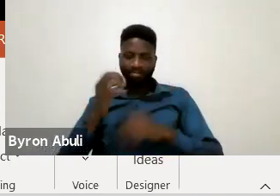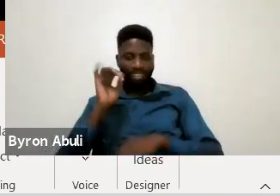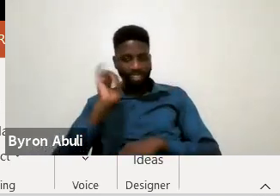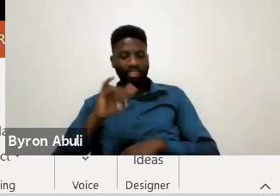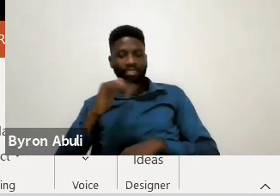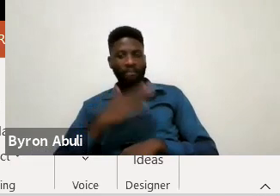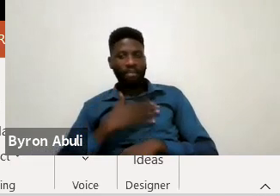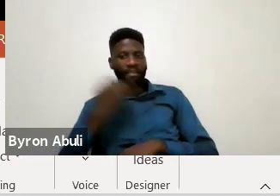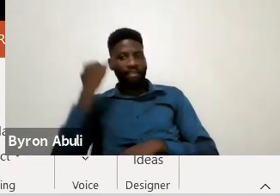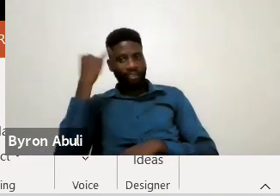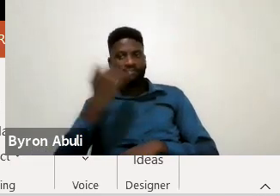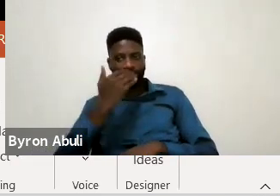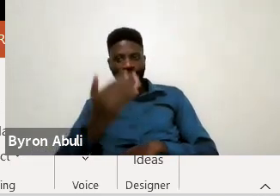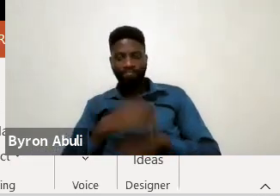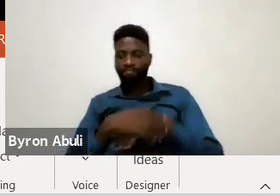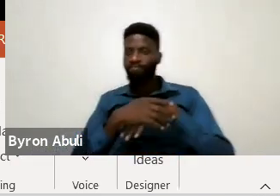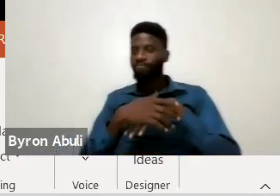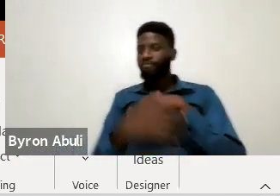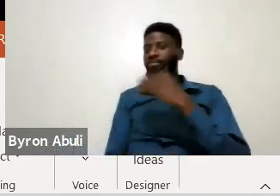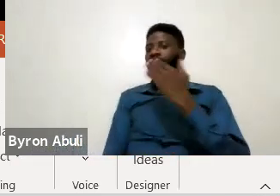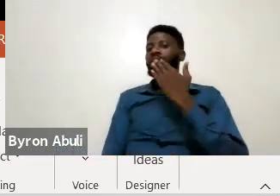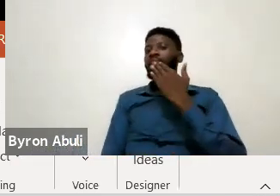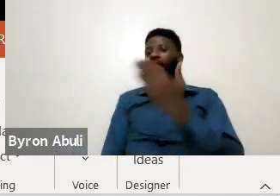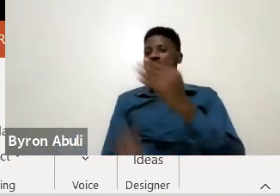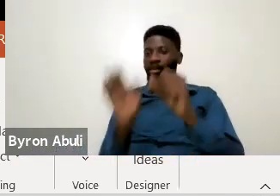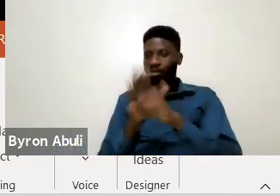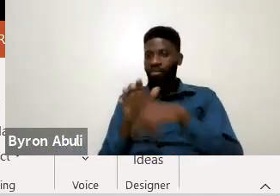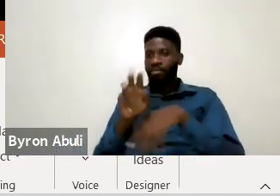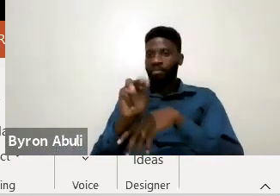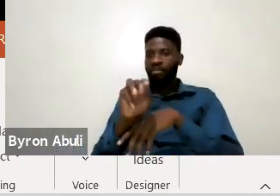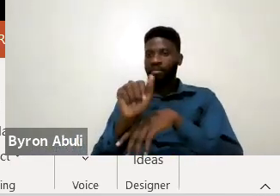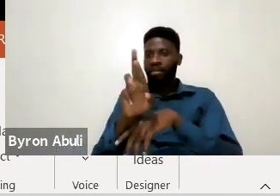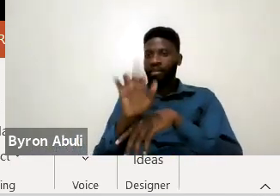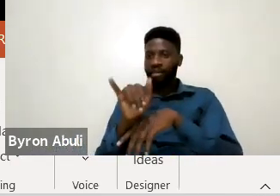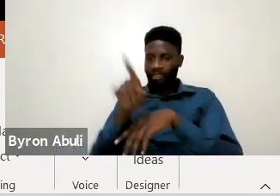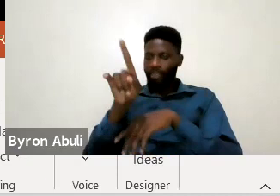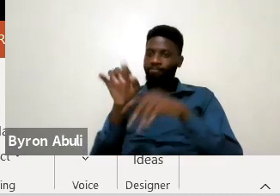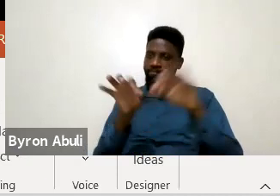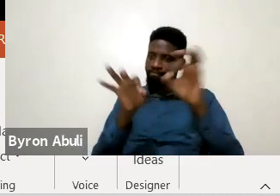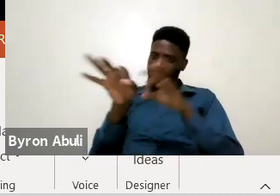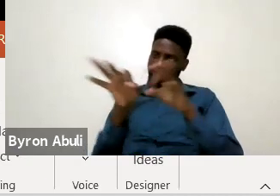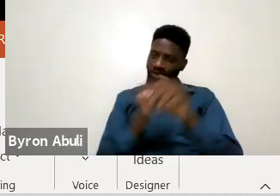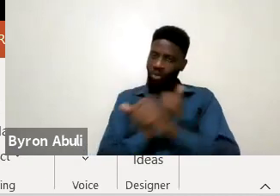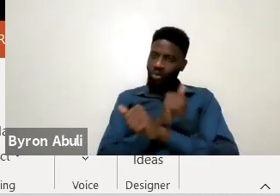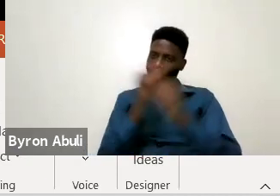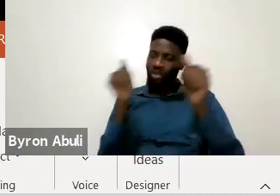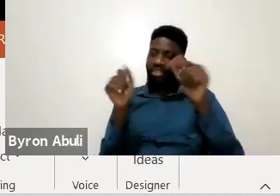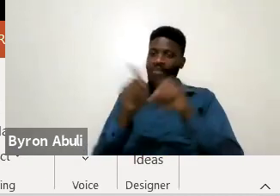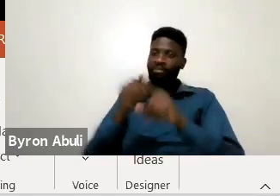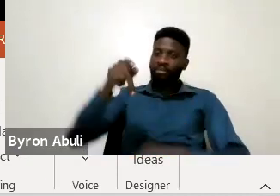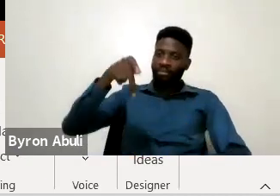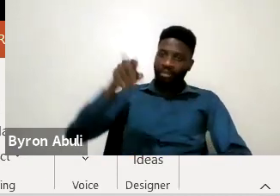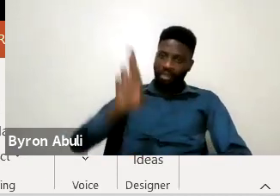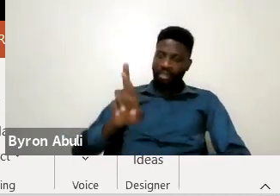on it. Thank you. Thank you so much, Mary. I think you've really put it down well. As a PR person, you're